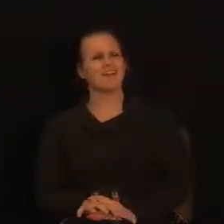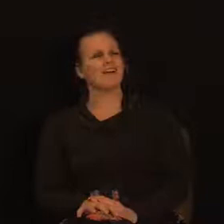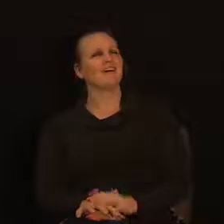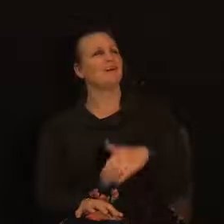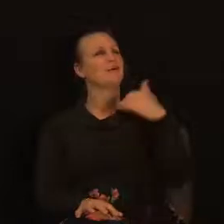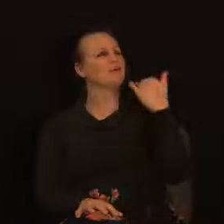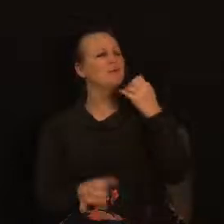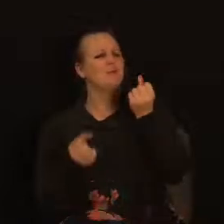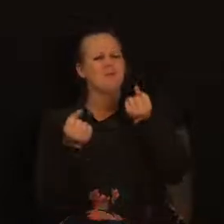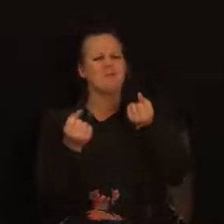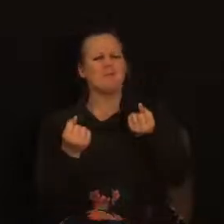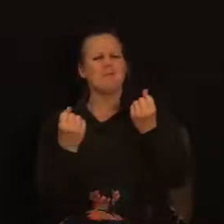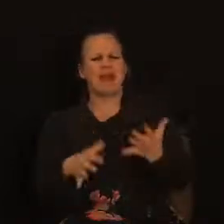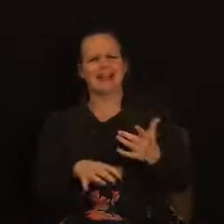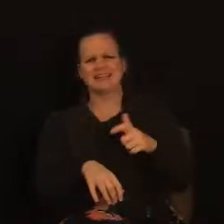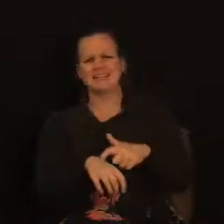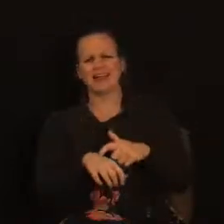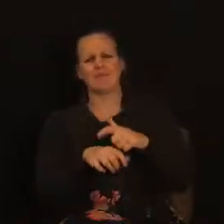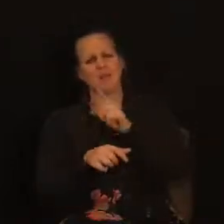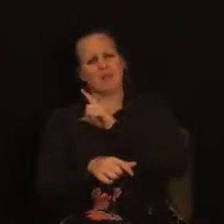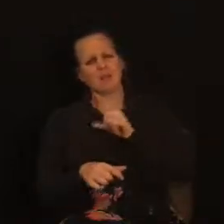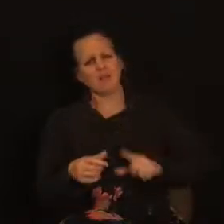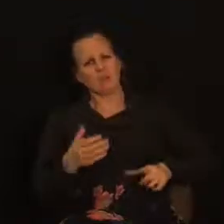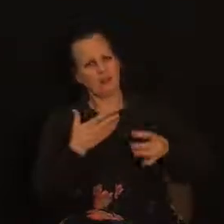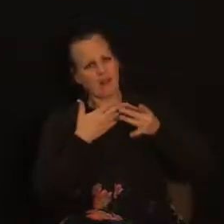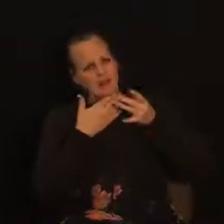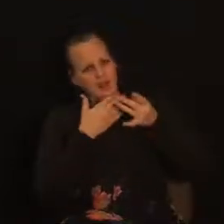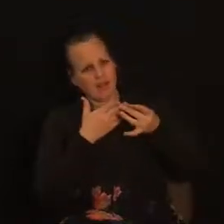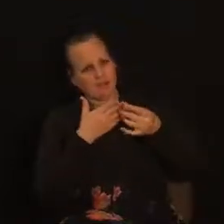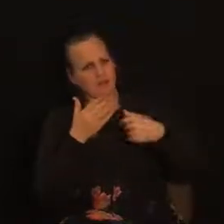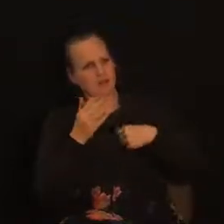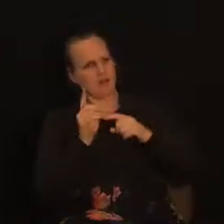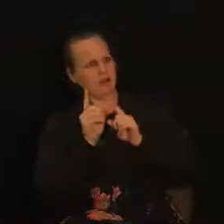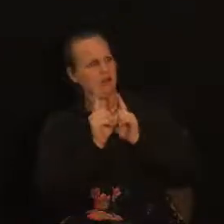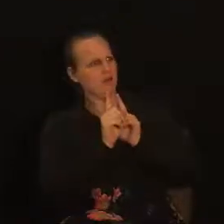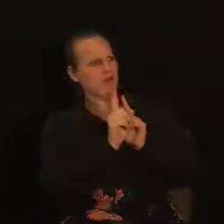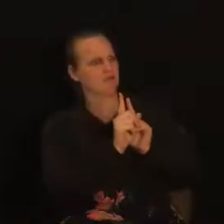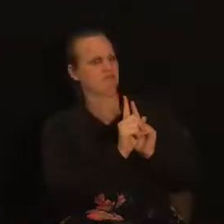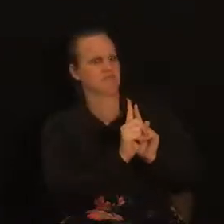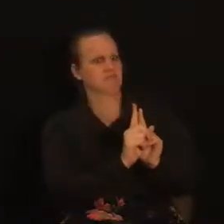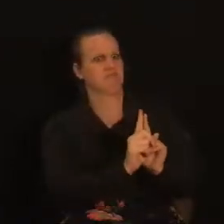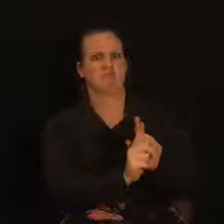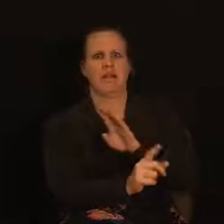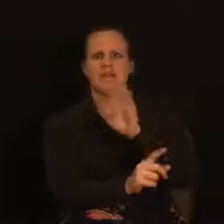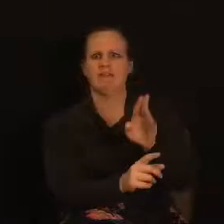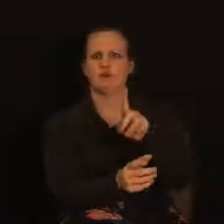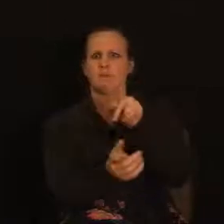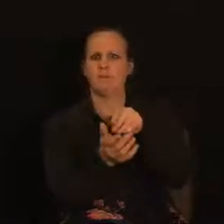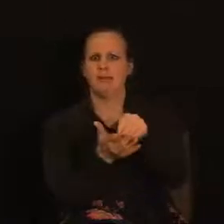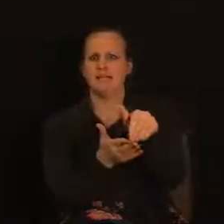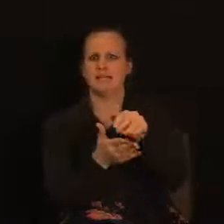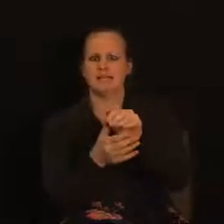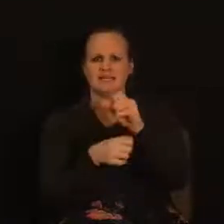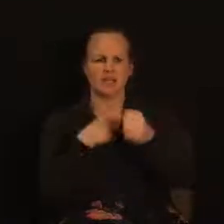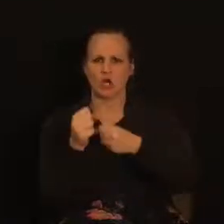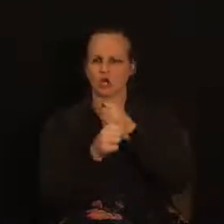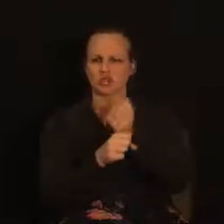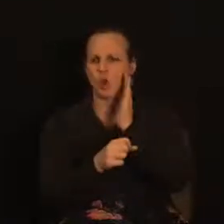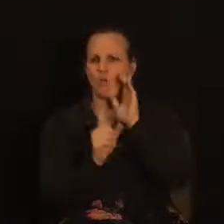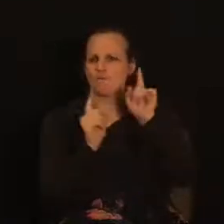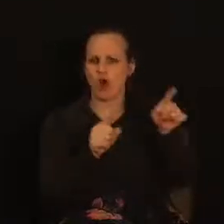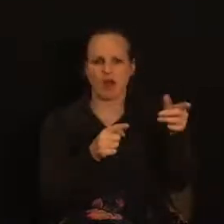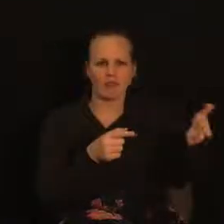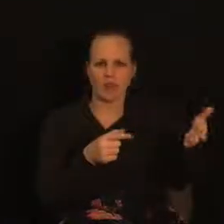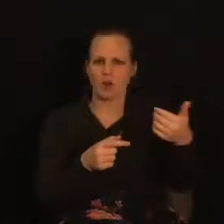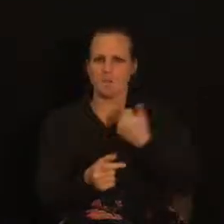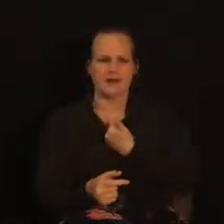in a direction that I have never in a million years would I have gone. Like, I never would have